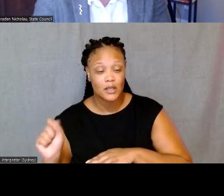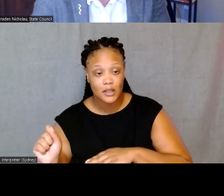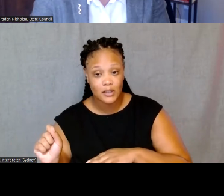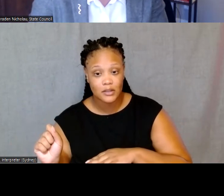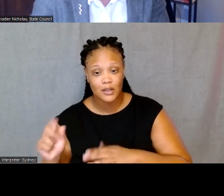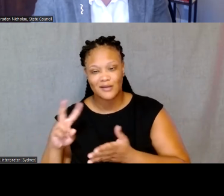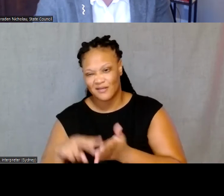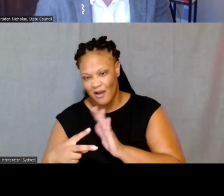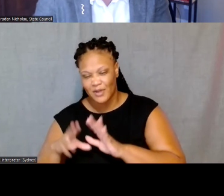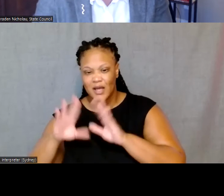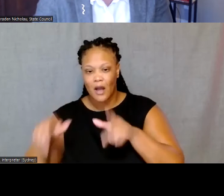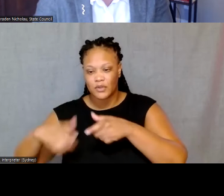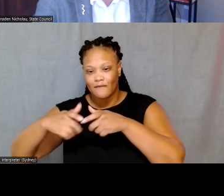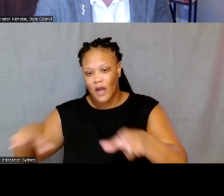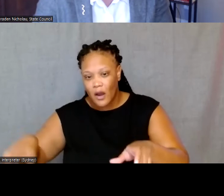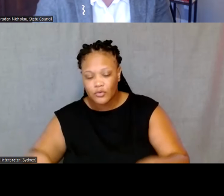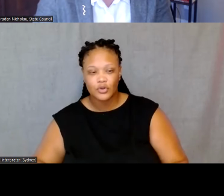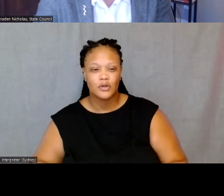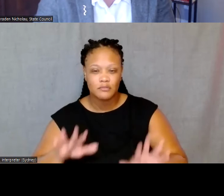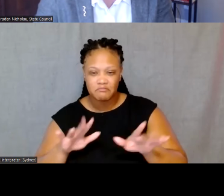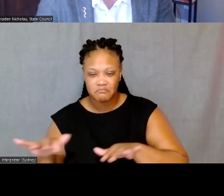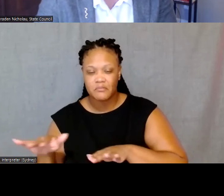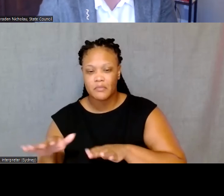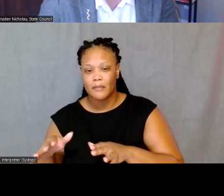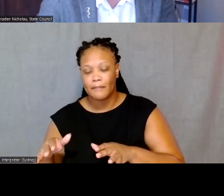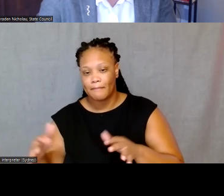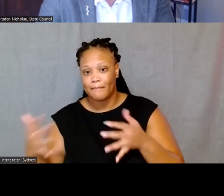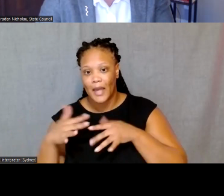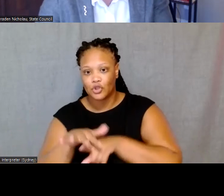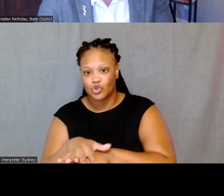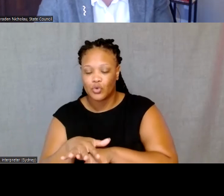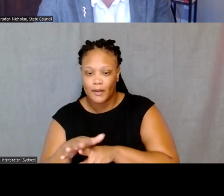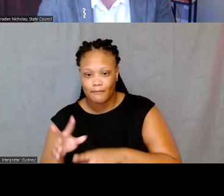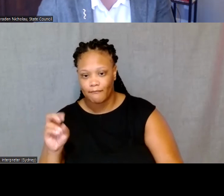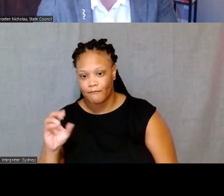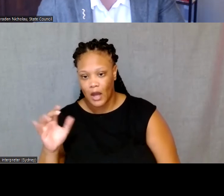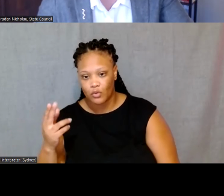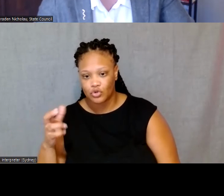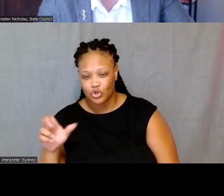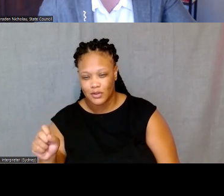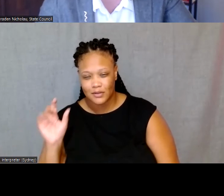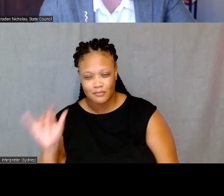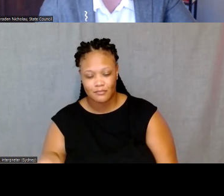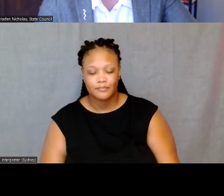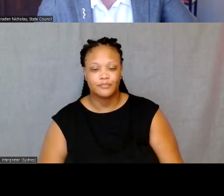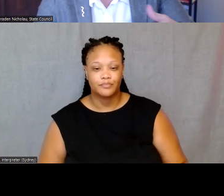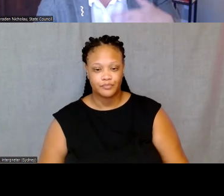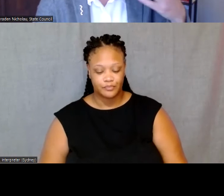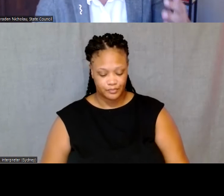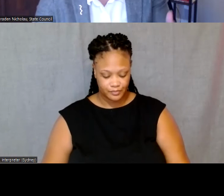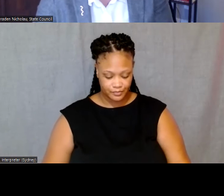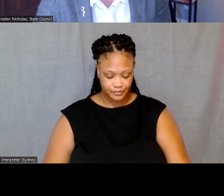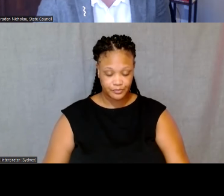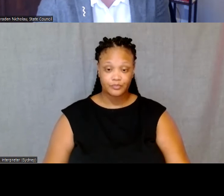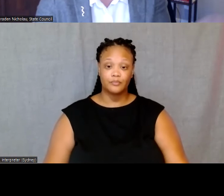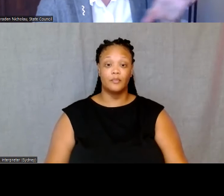program, mainstream vouchers, that kind of thing. And then the framework also talks about initiatives that it recommends